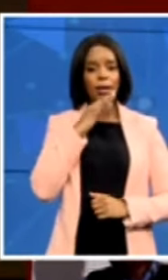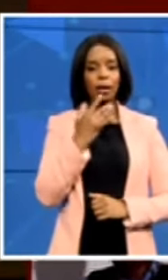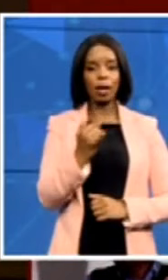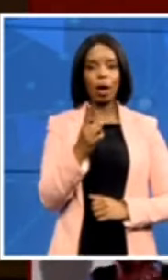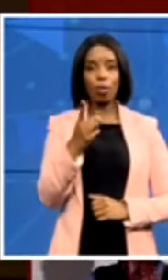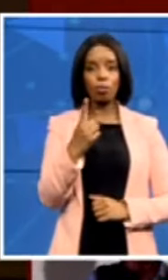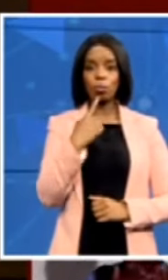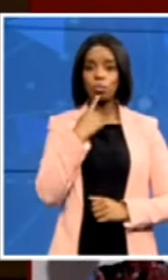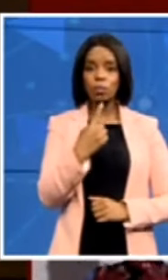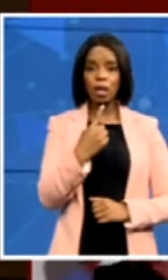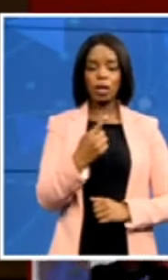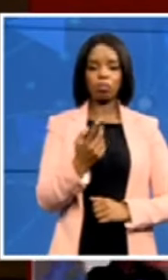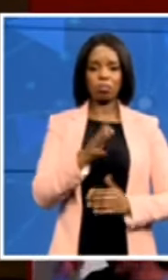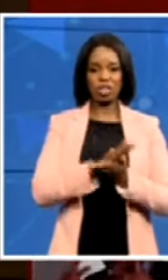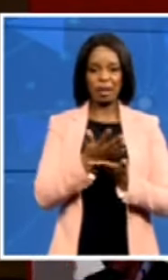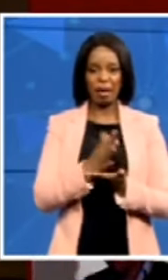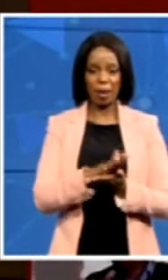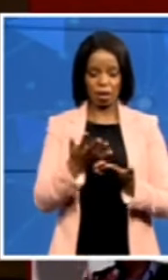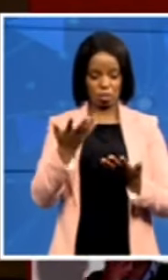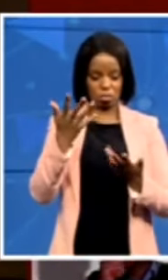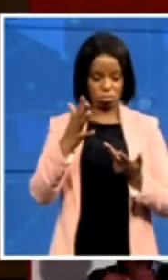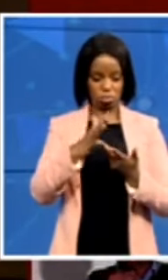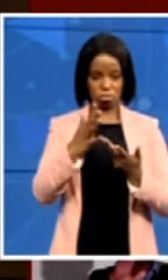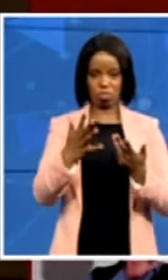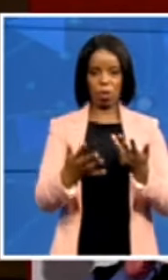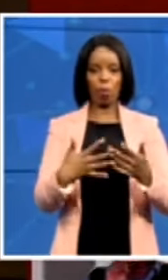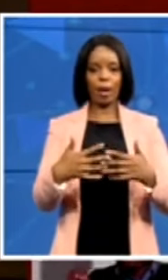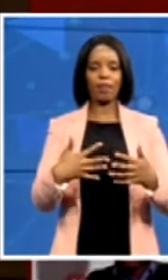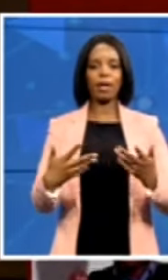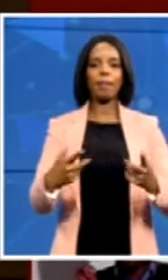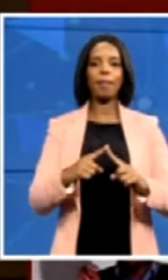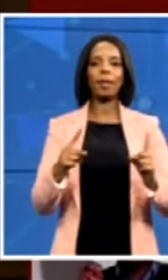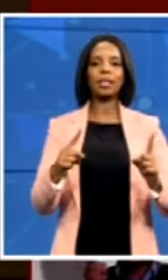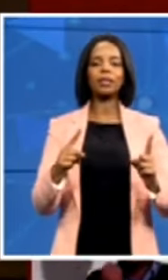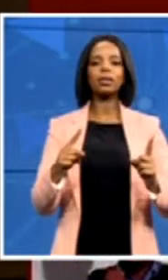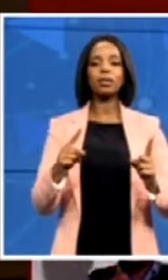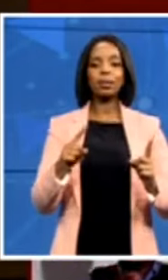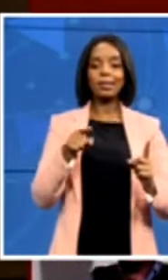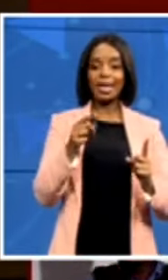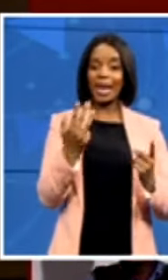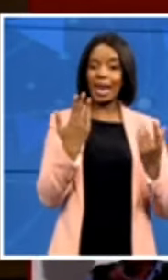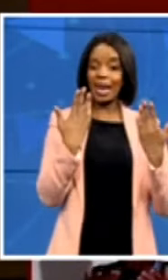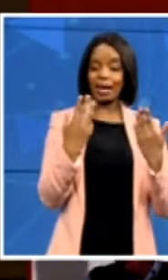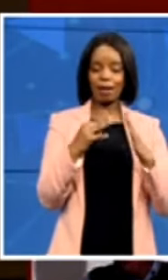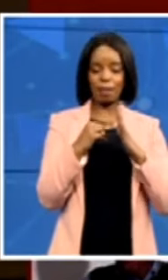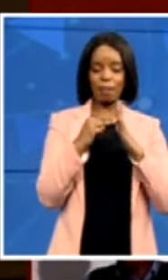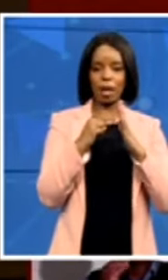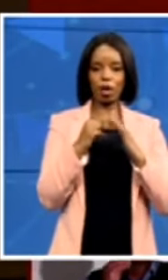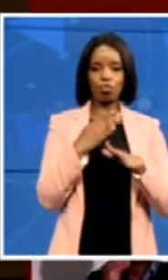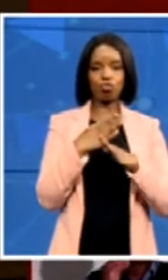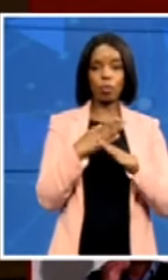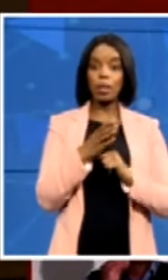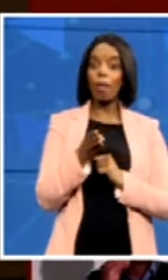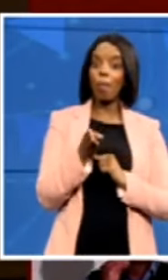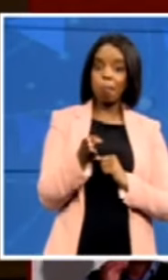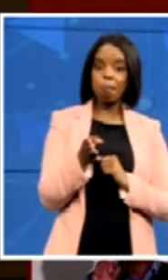salons or whatever, are we talking about 9 million jobs that are existing, or are we saying that's the target? You also